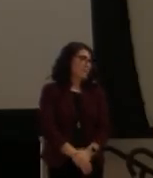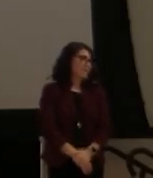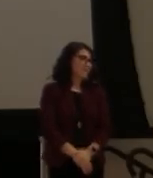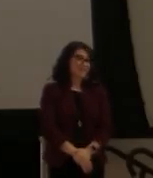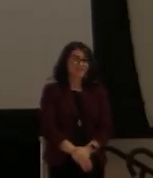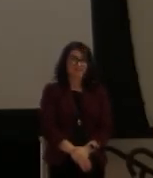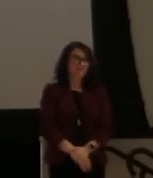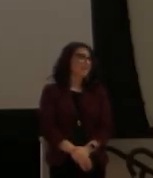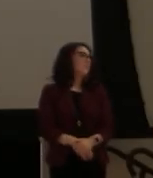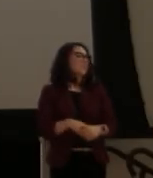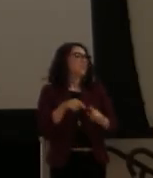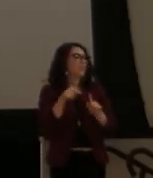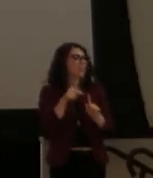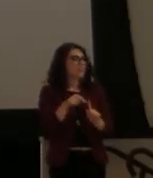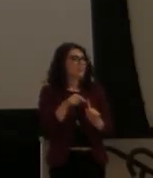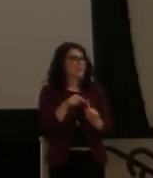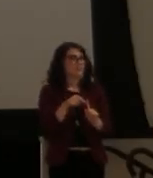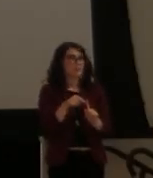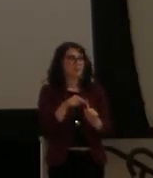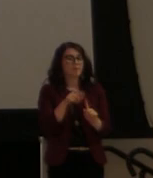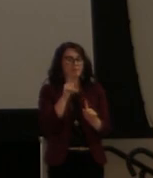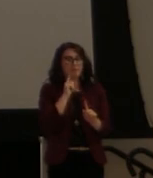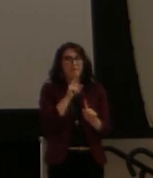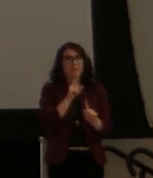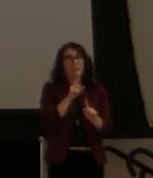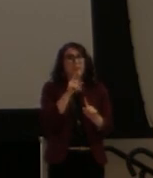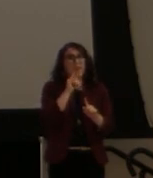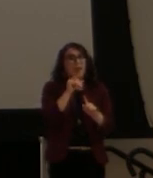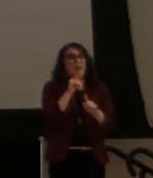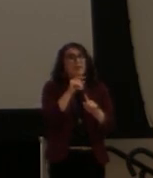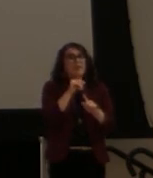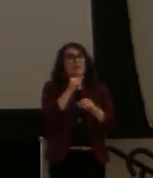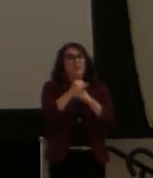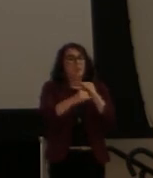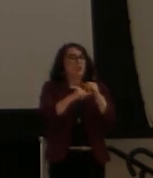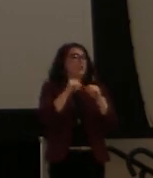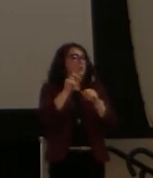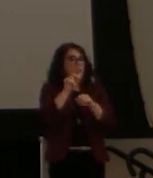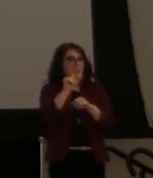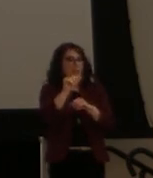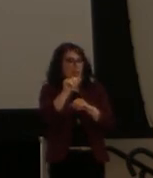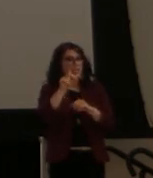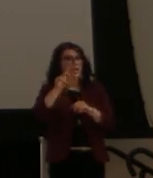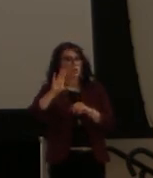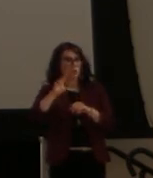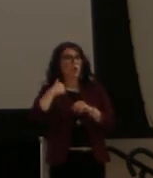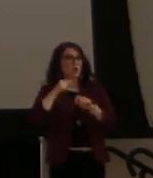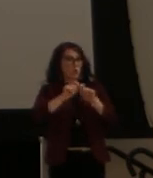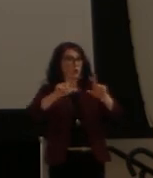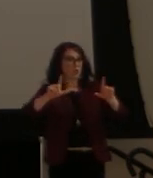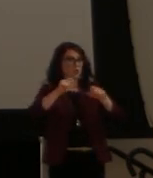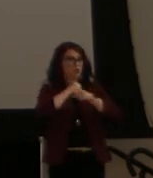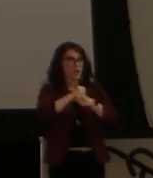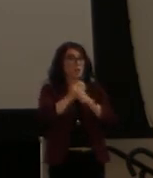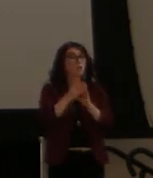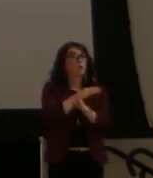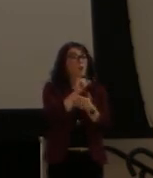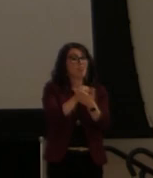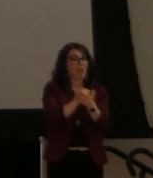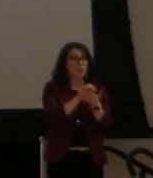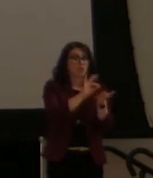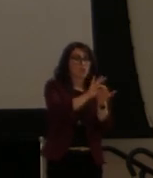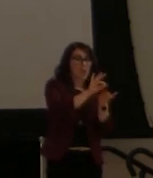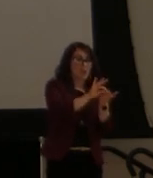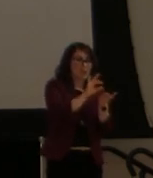So this is the example of that institutional data dashboard that I mentioned that we developed. Before this dashboard, tracking our enrollment